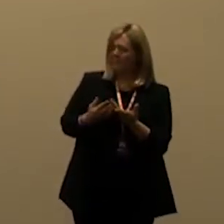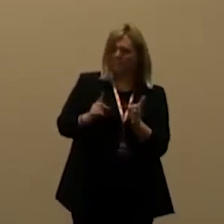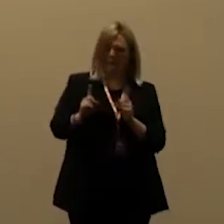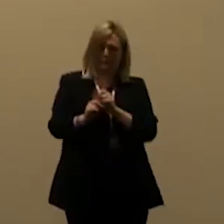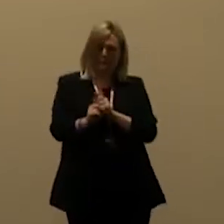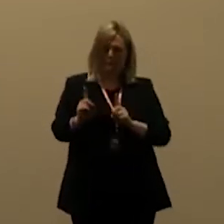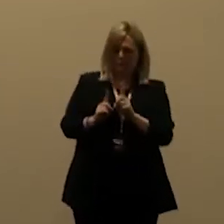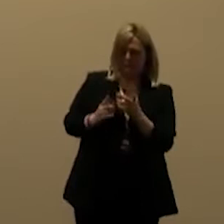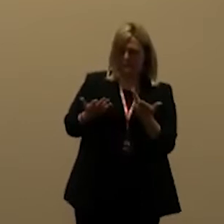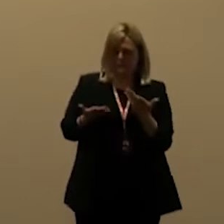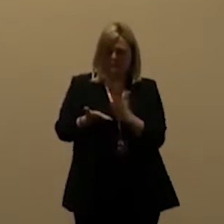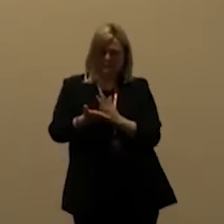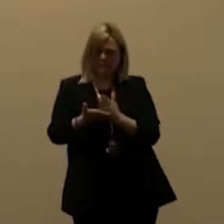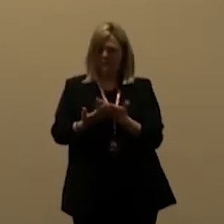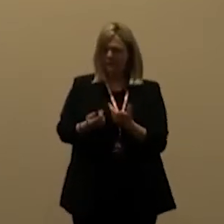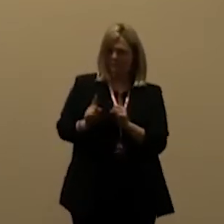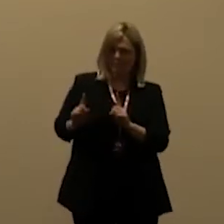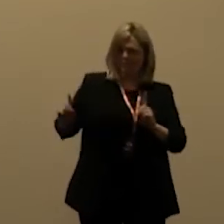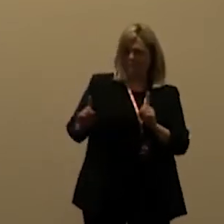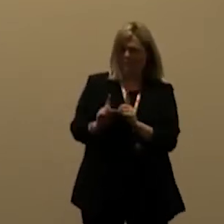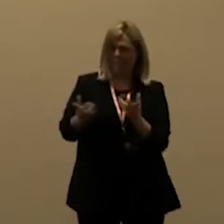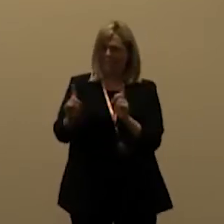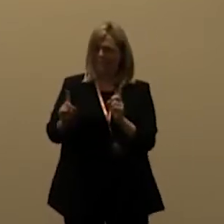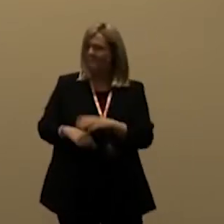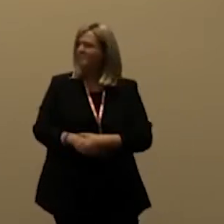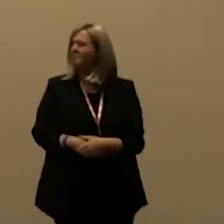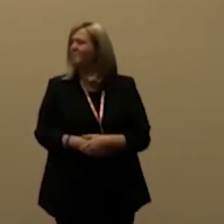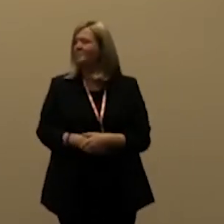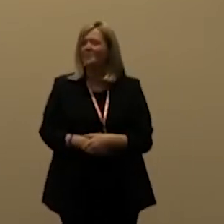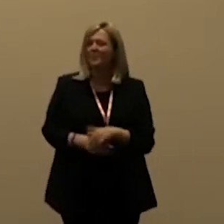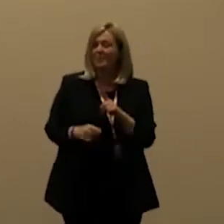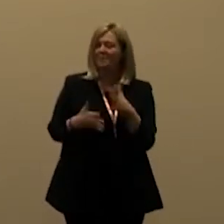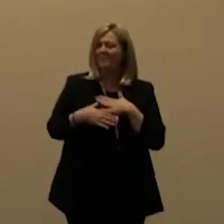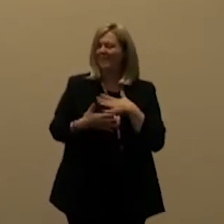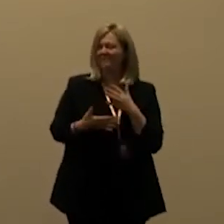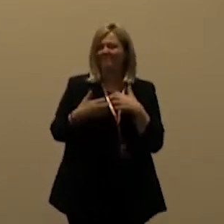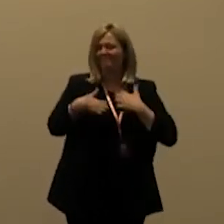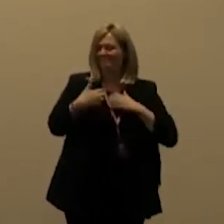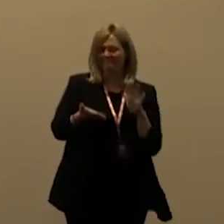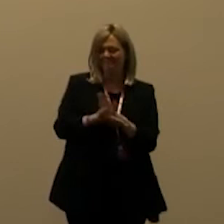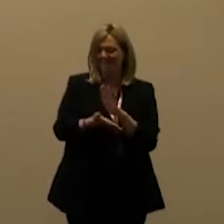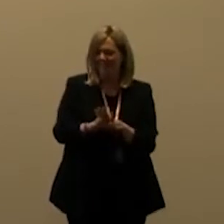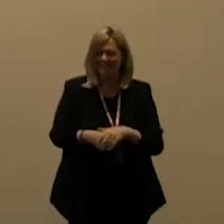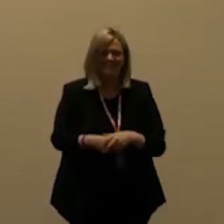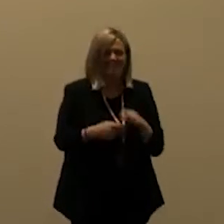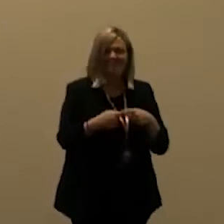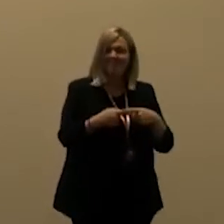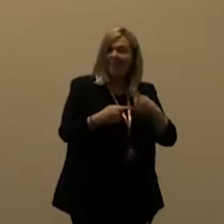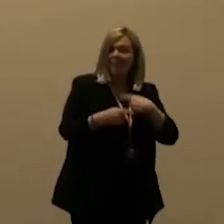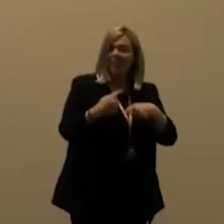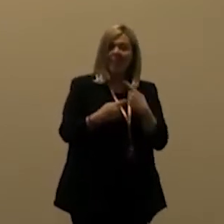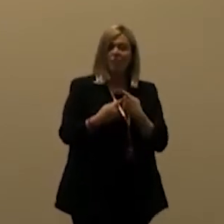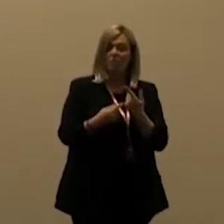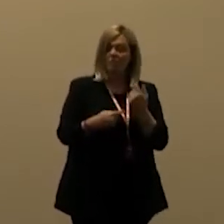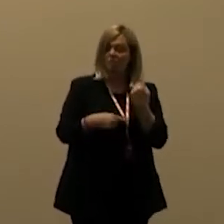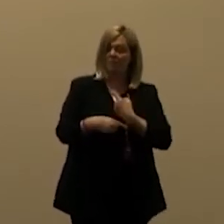around each other instead of being separate windows. We're having lots of fun, I promise. Last year, I actually spoke at the